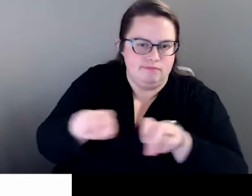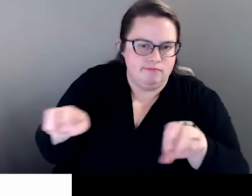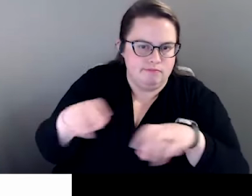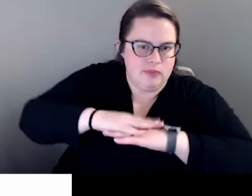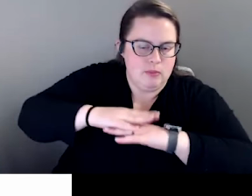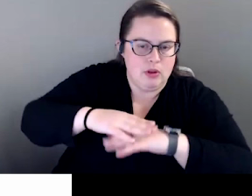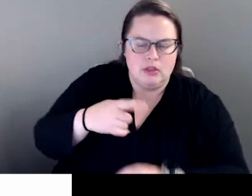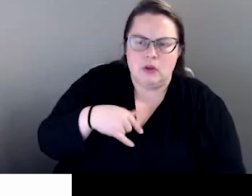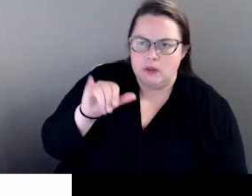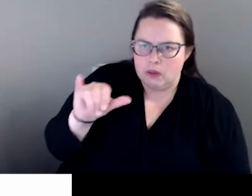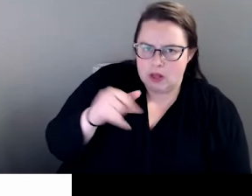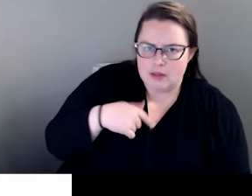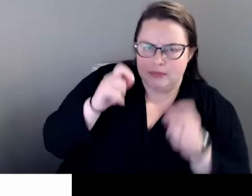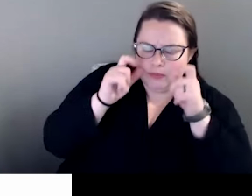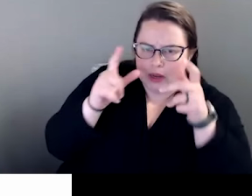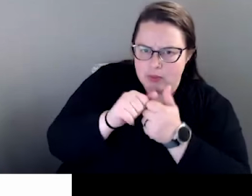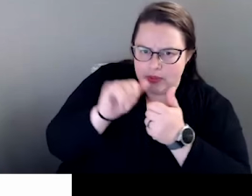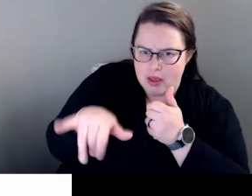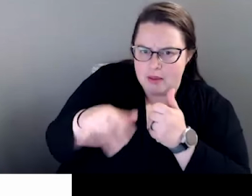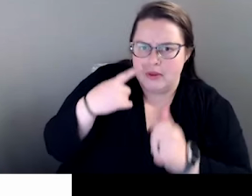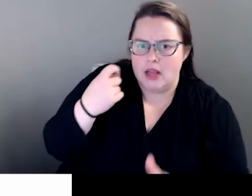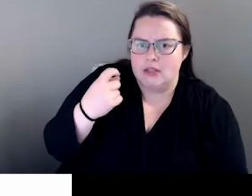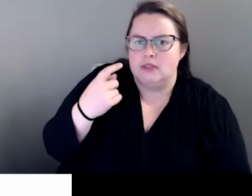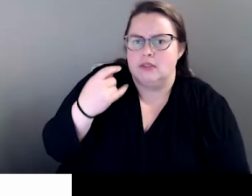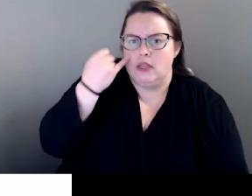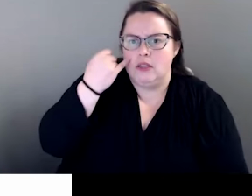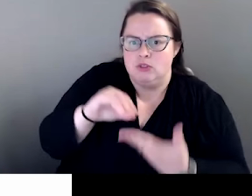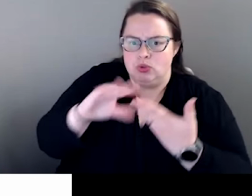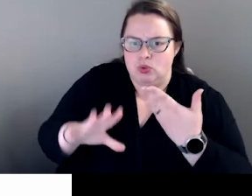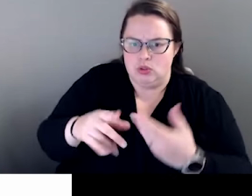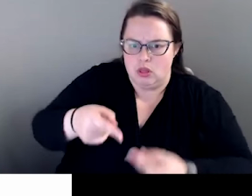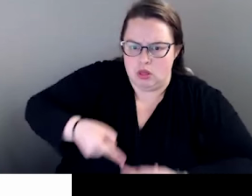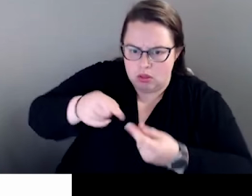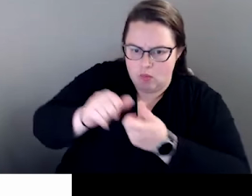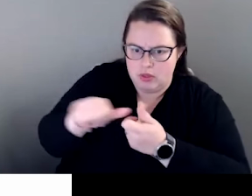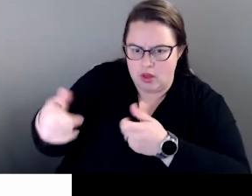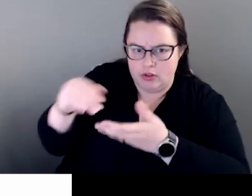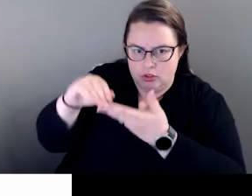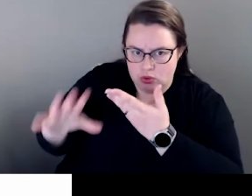because if a student is having a problem with another student and